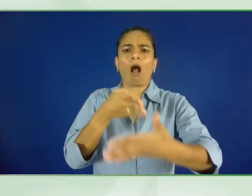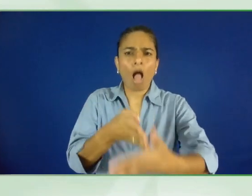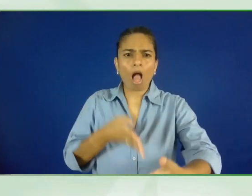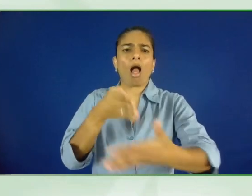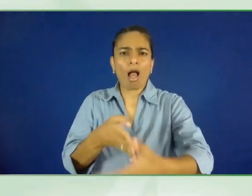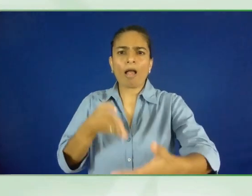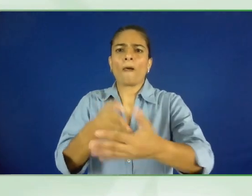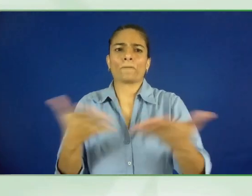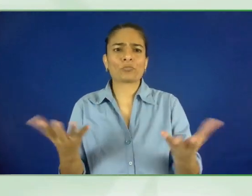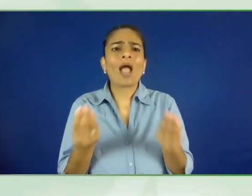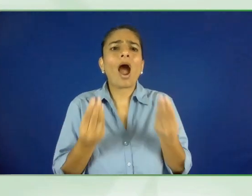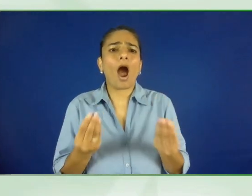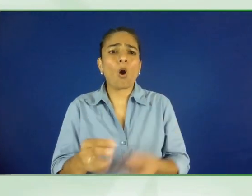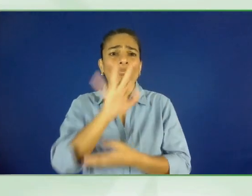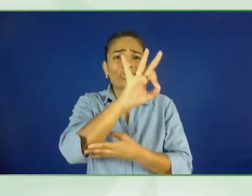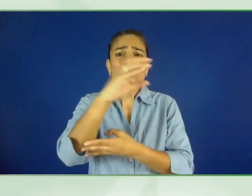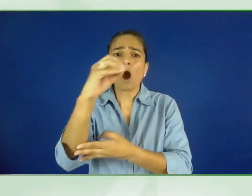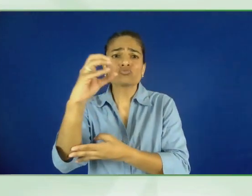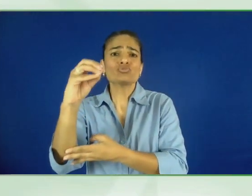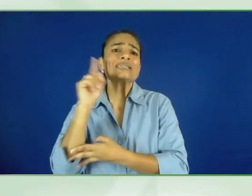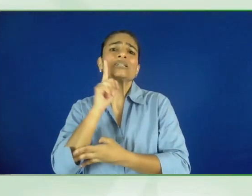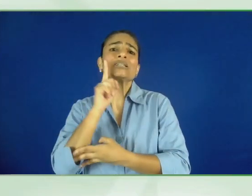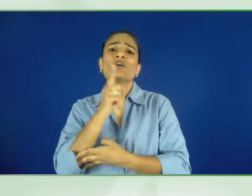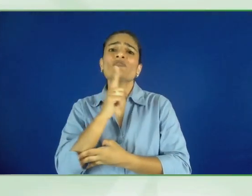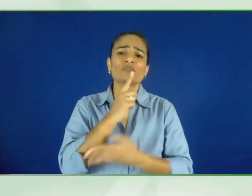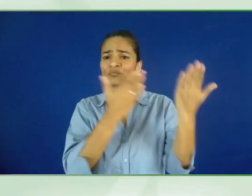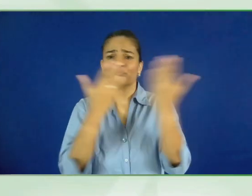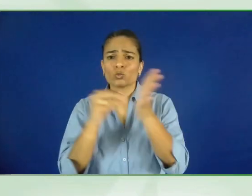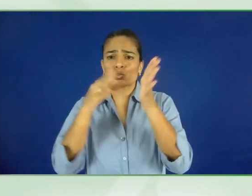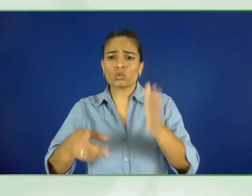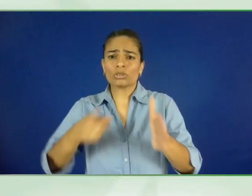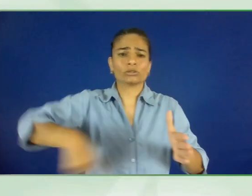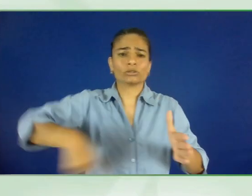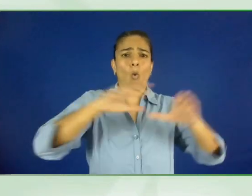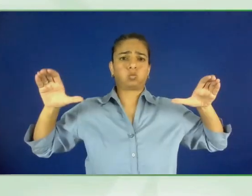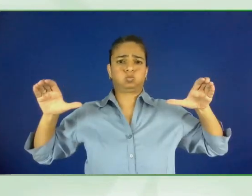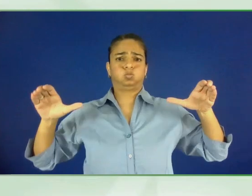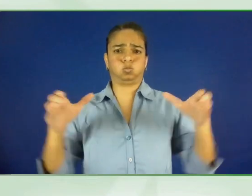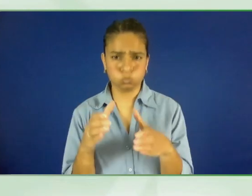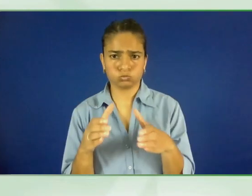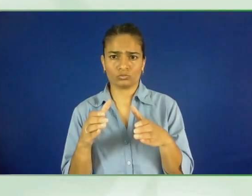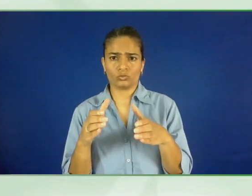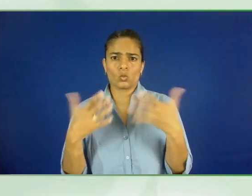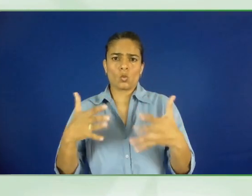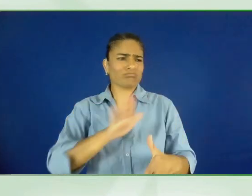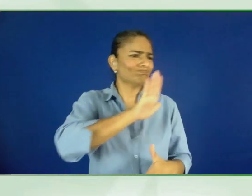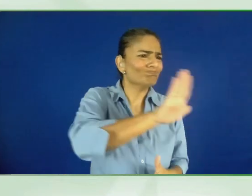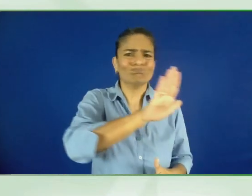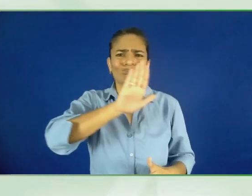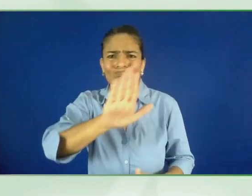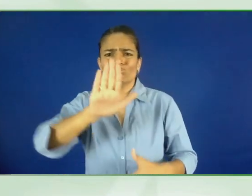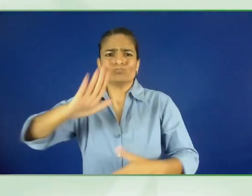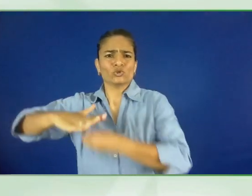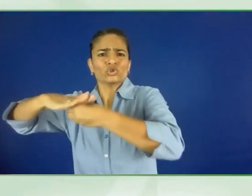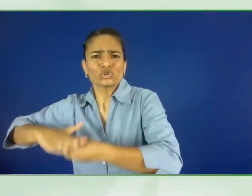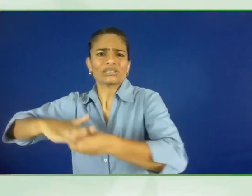college students from all over the country, each with their own stress, among more than 11,000 college students